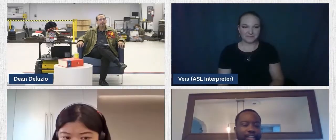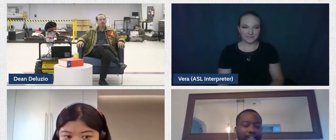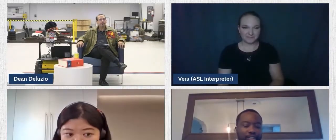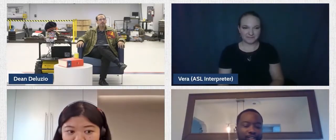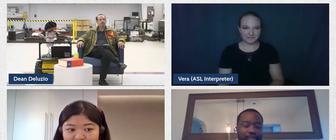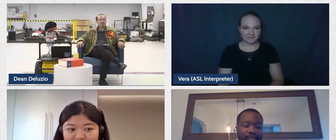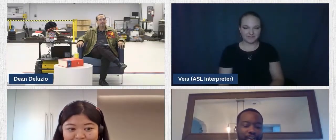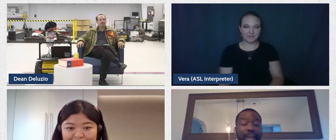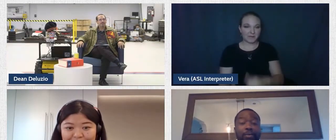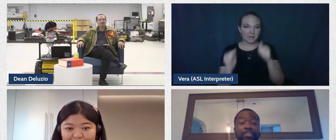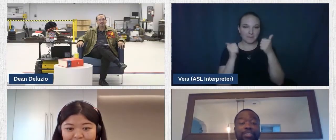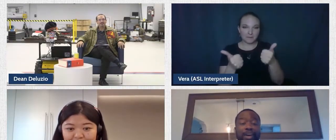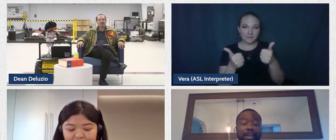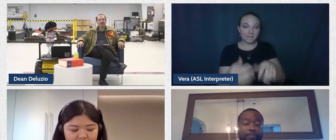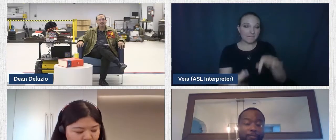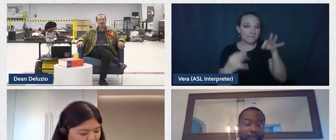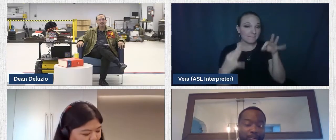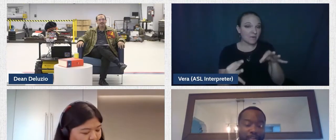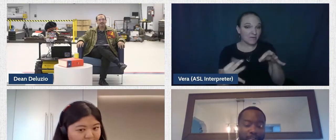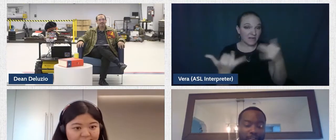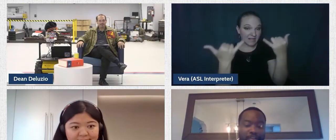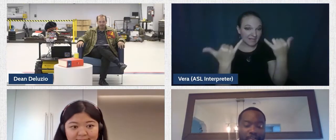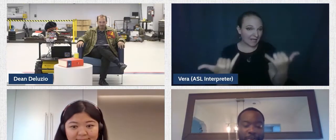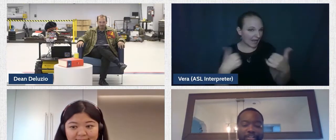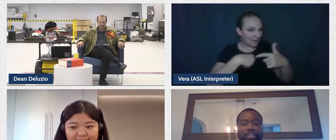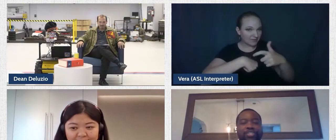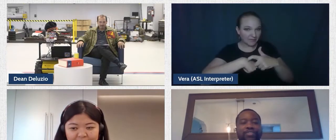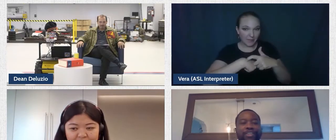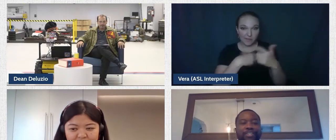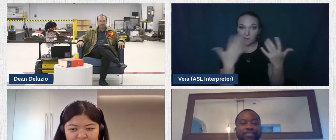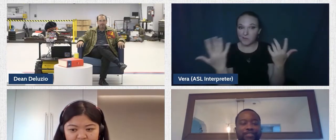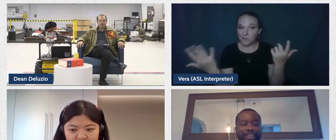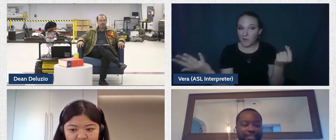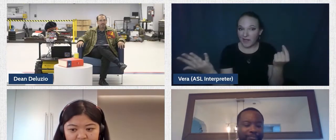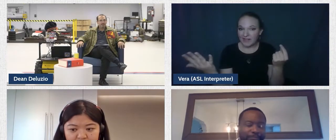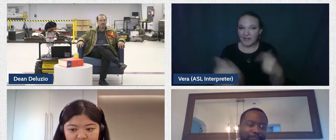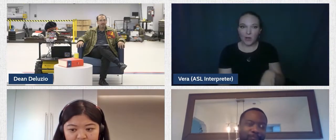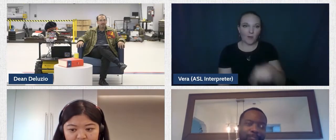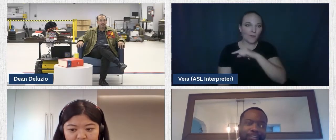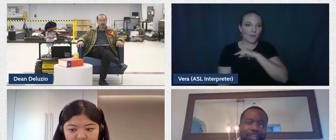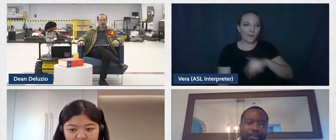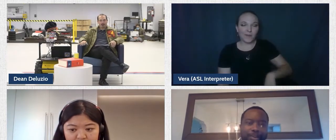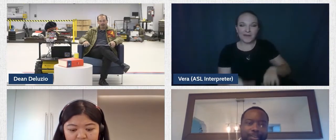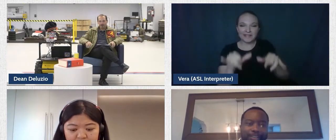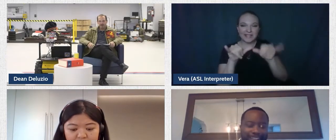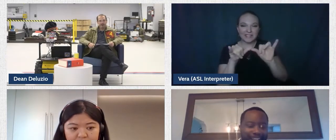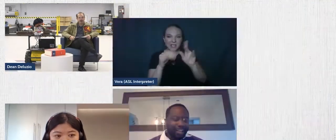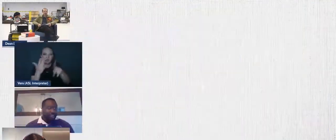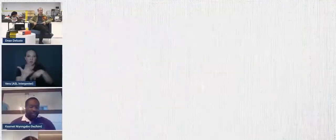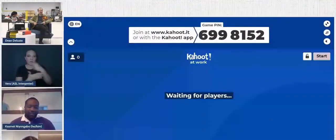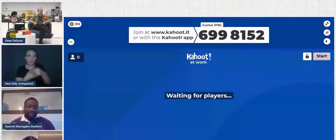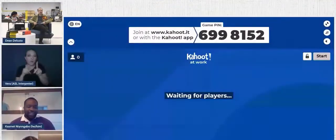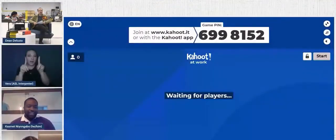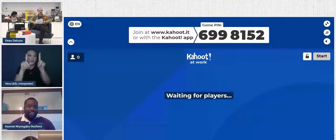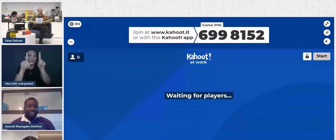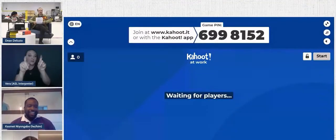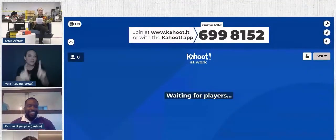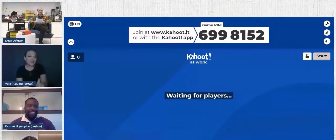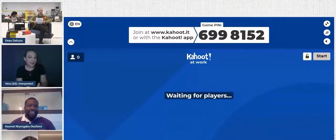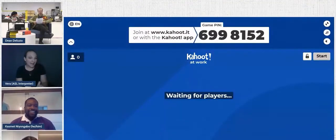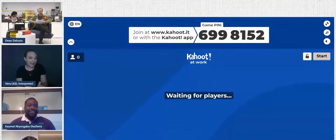Perfect. So now it's time for the Queen's Engineering Trivia. Yeah. What's the winner